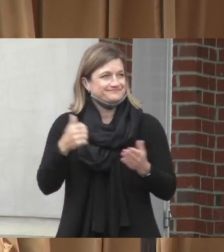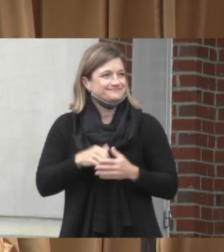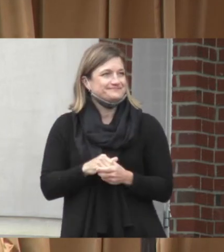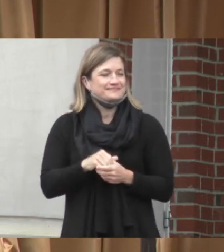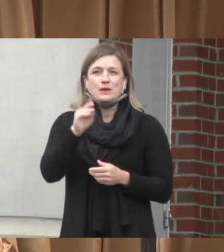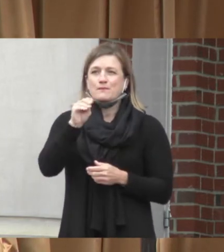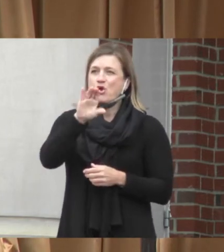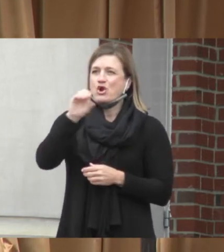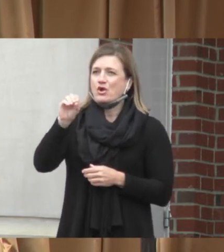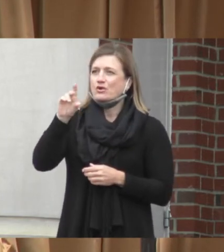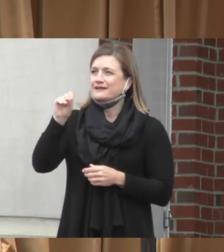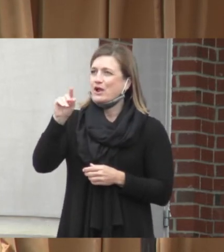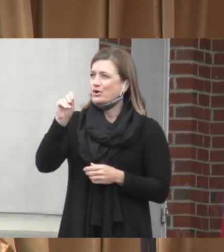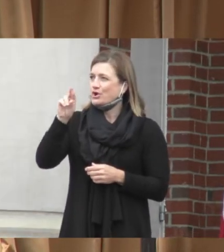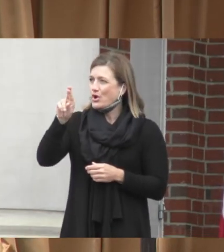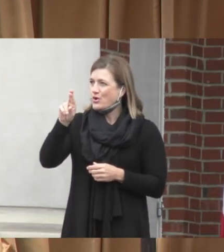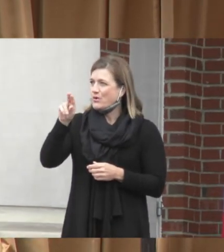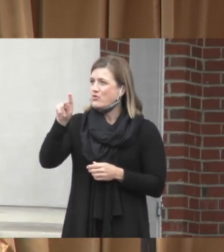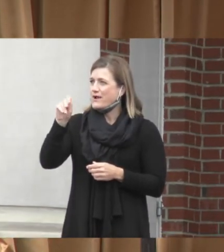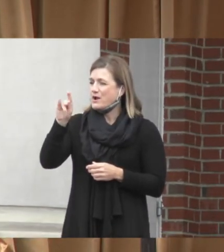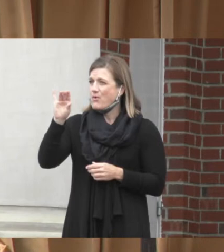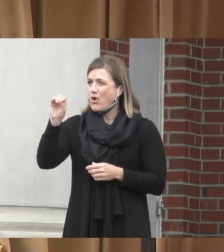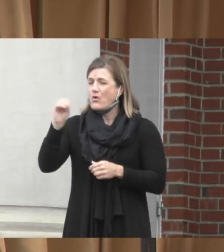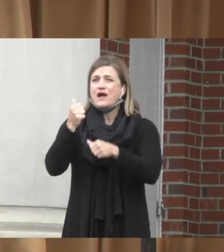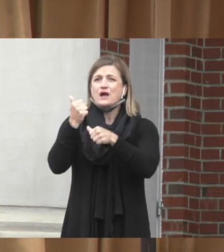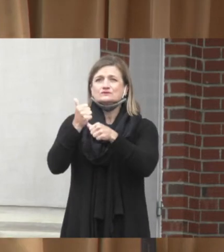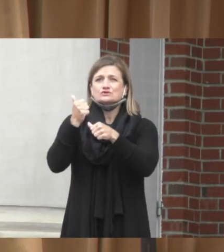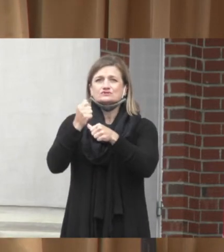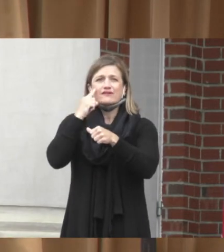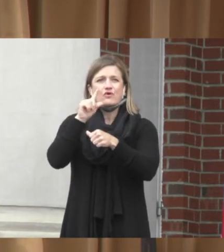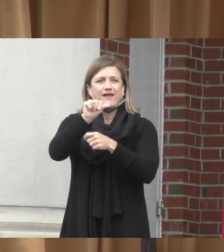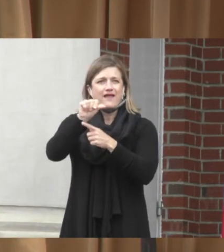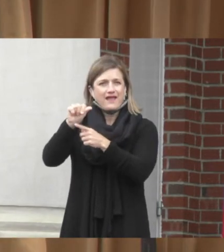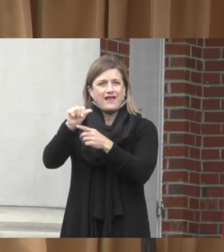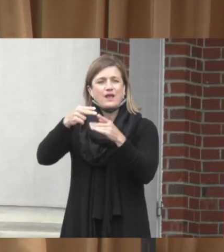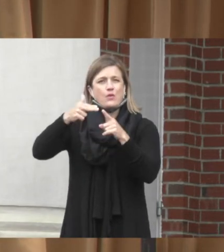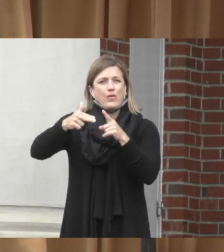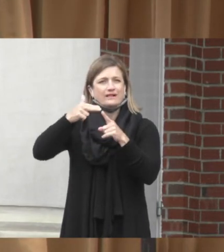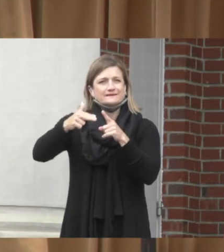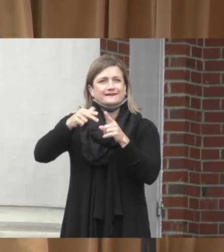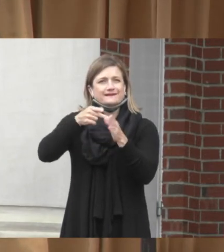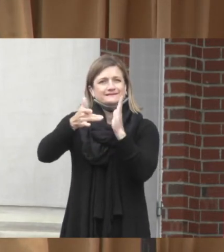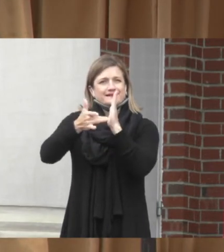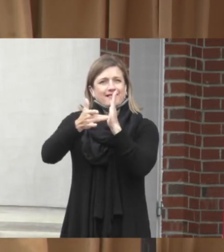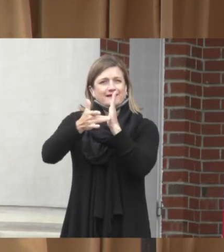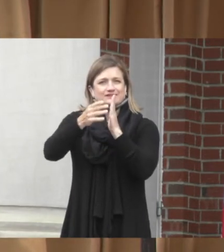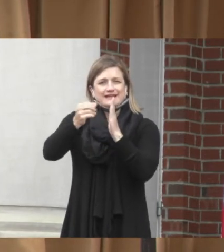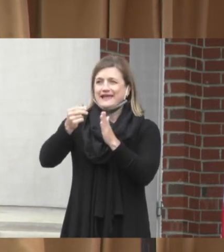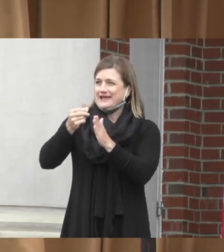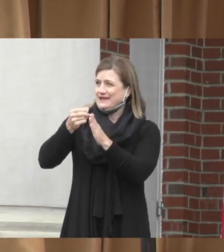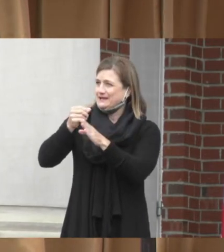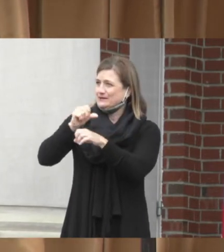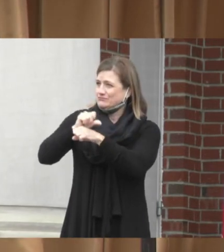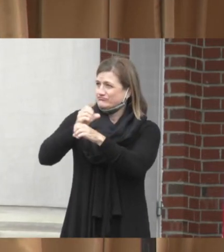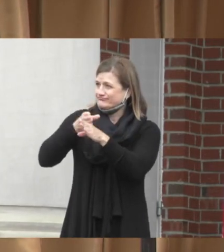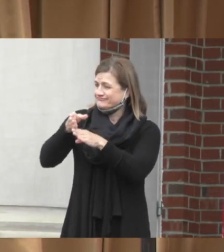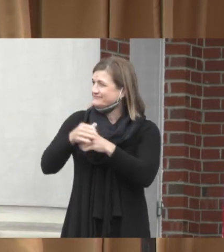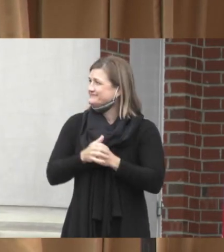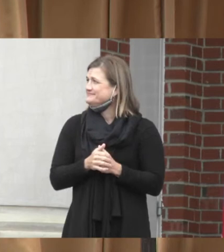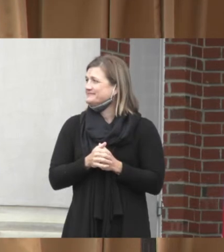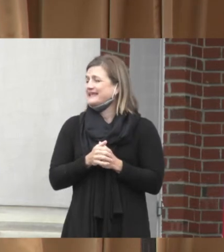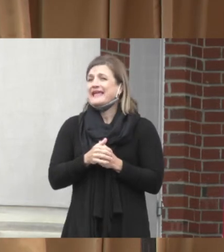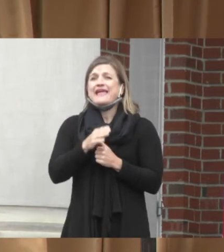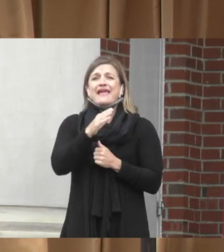Mr. Marco Gallardo Cuervo, Associate in Applied Science, Welding Technology, and graduate, and your commencement